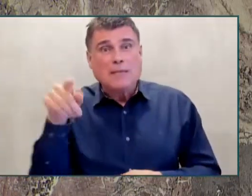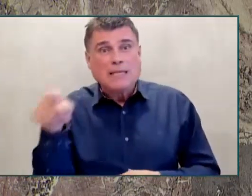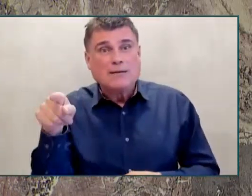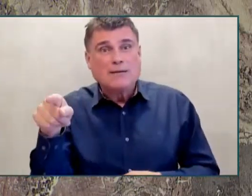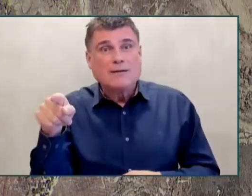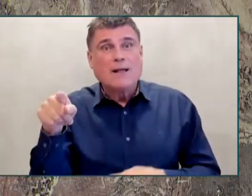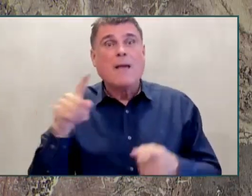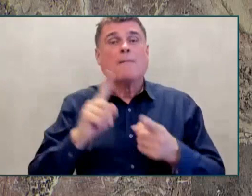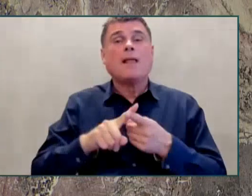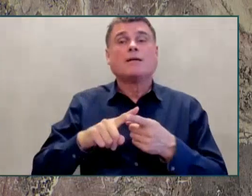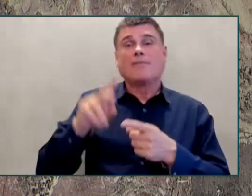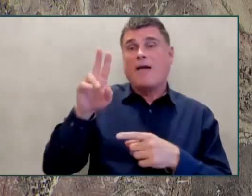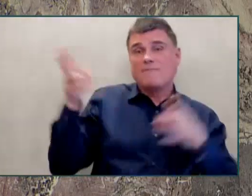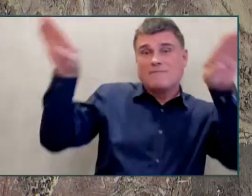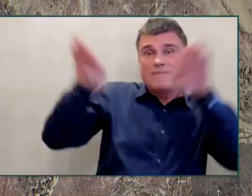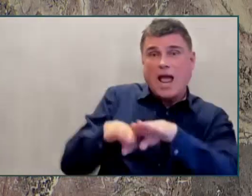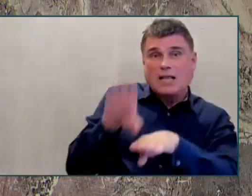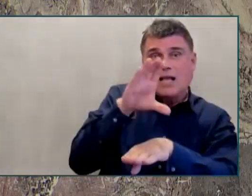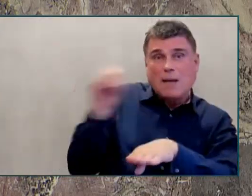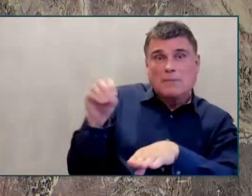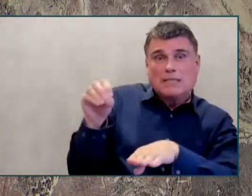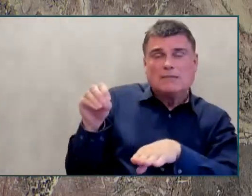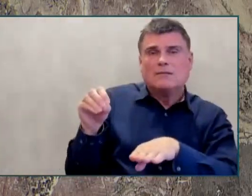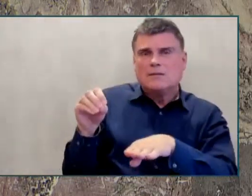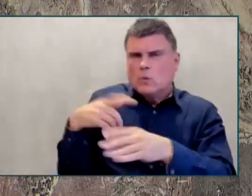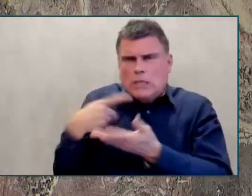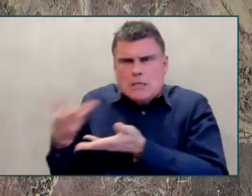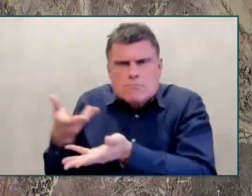of the Ktunaxa nations are protected